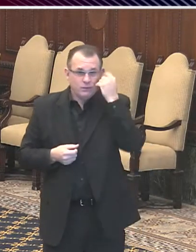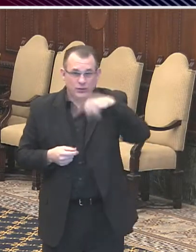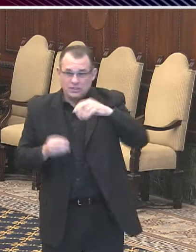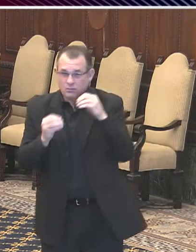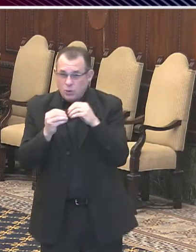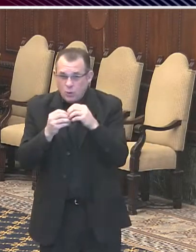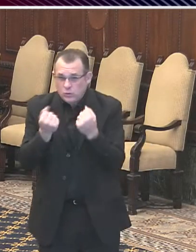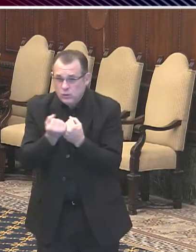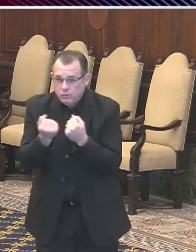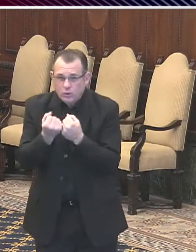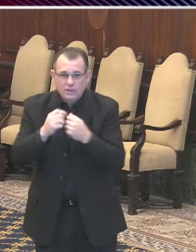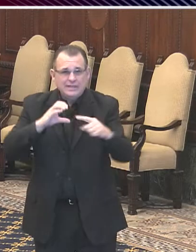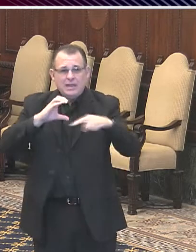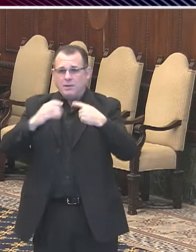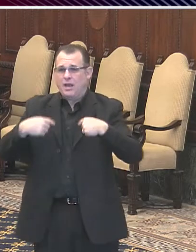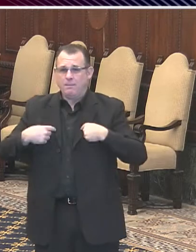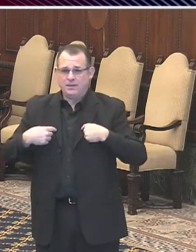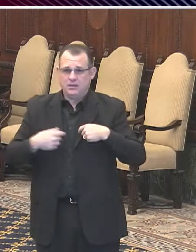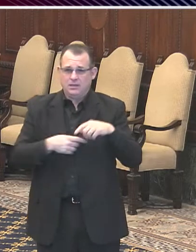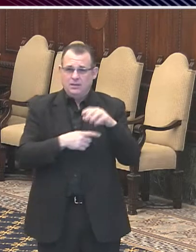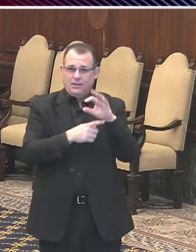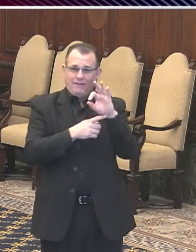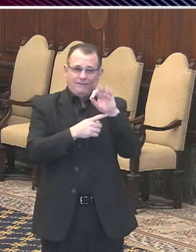please email me at